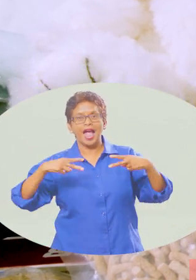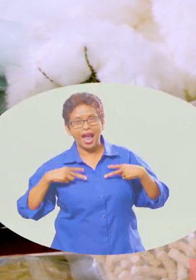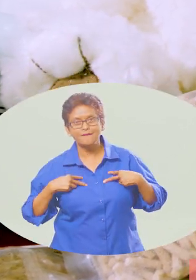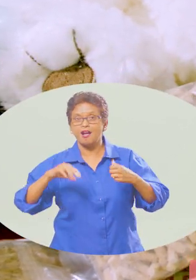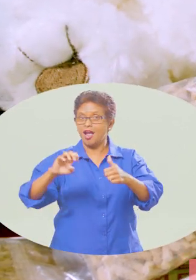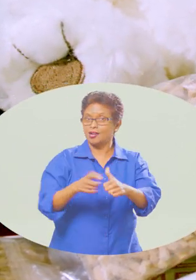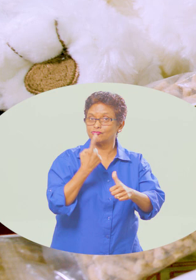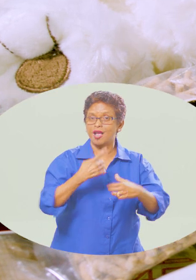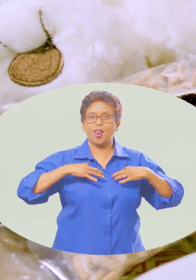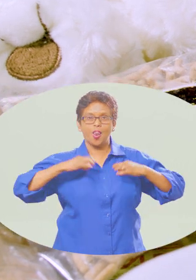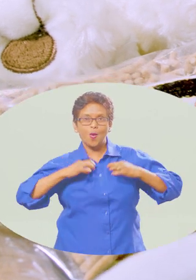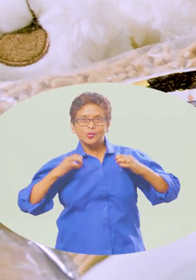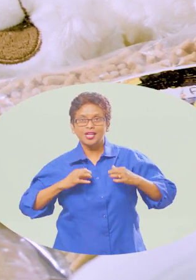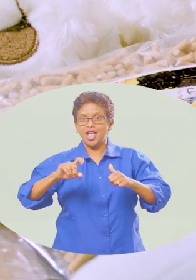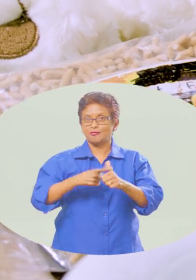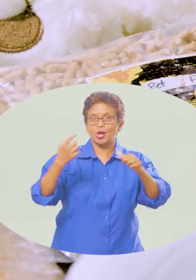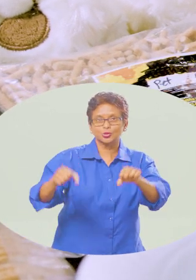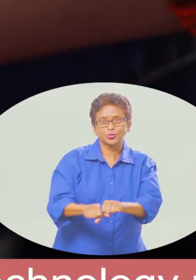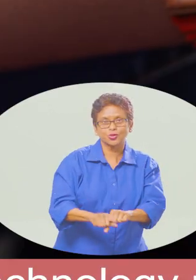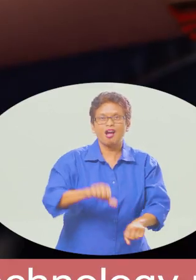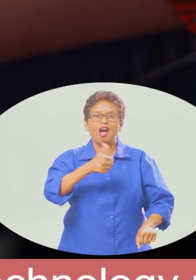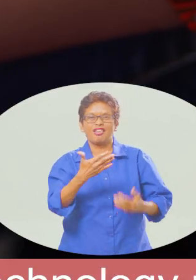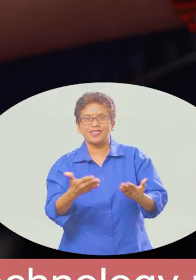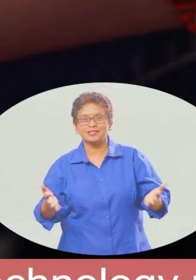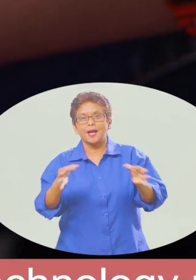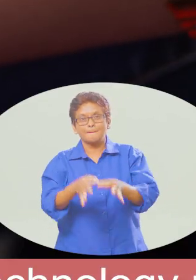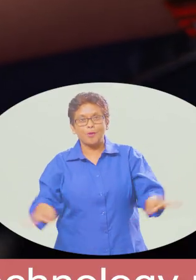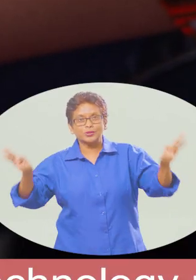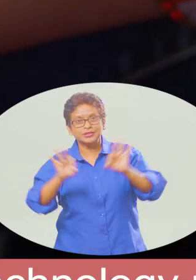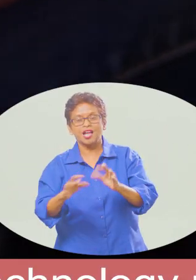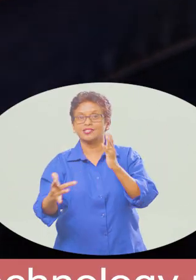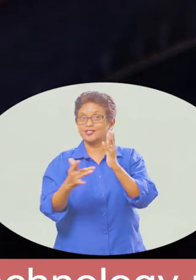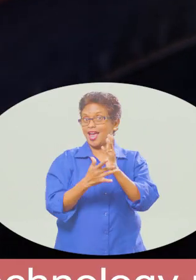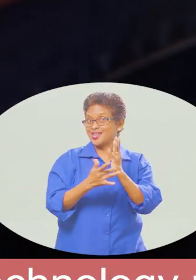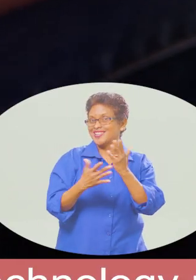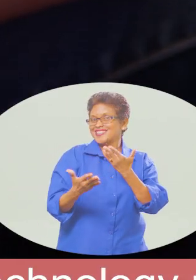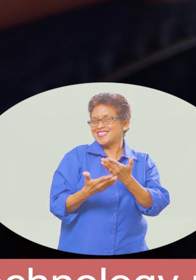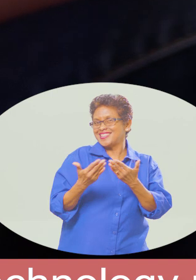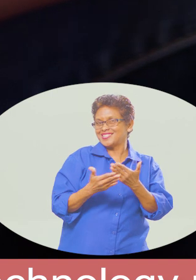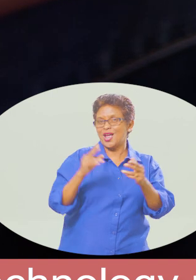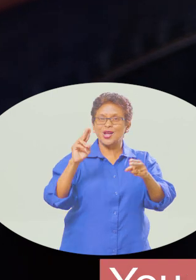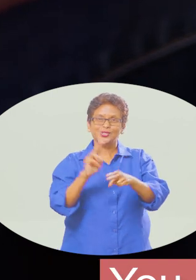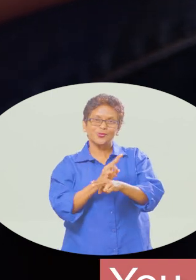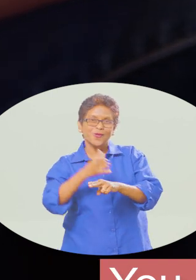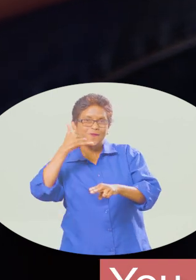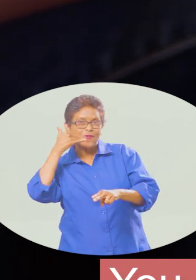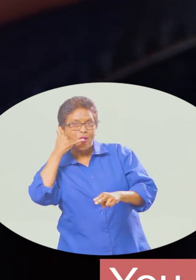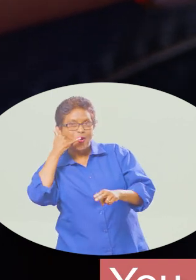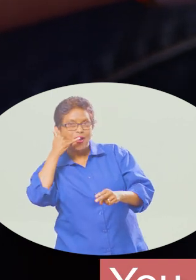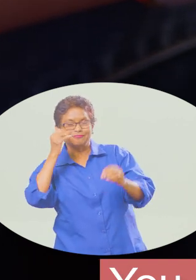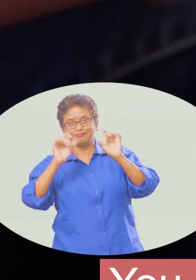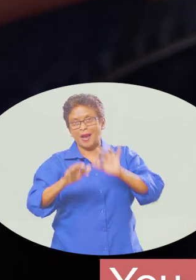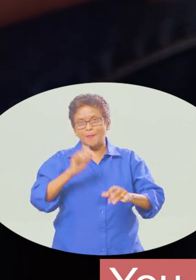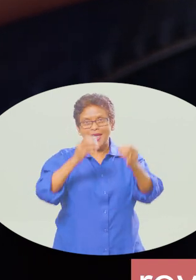clothes, shoes, and other essential clothing items. Technology makes it so easy to be prepared these days. You can set a